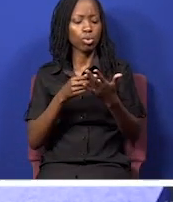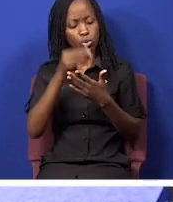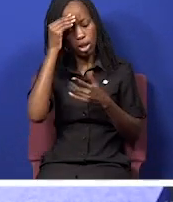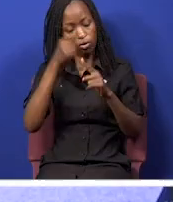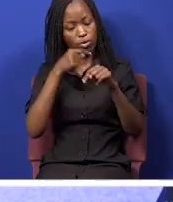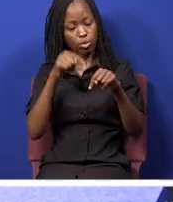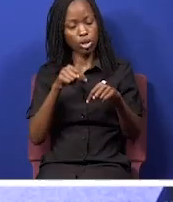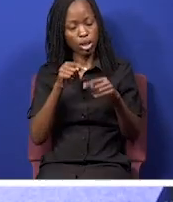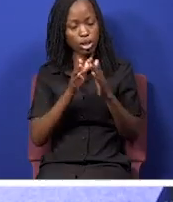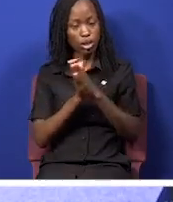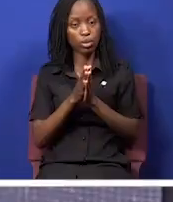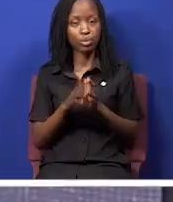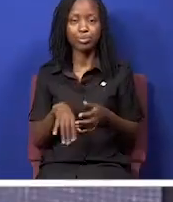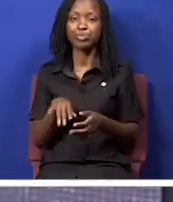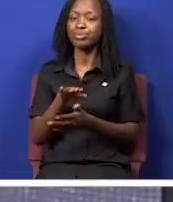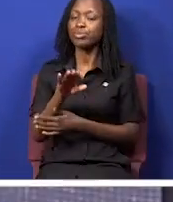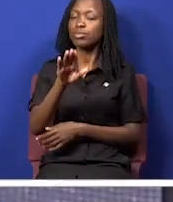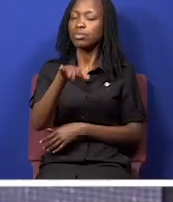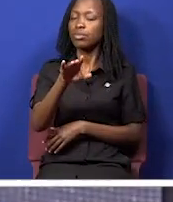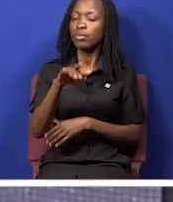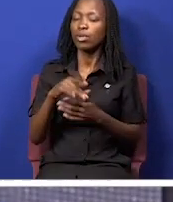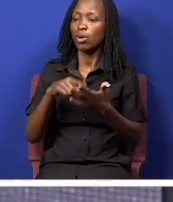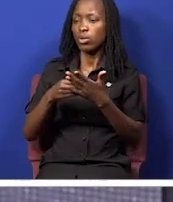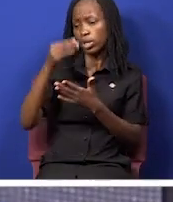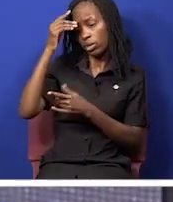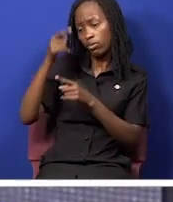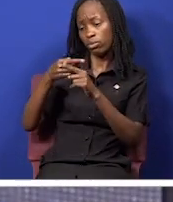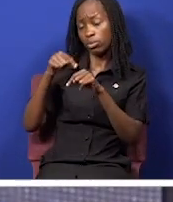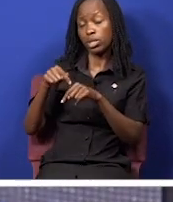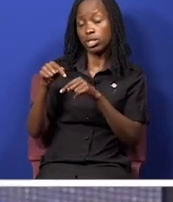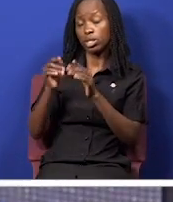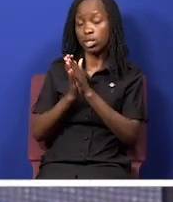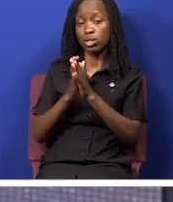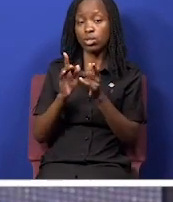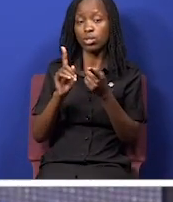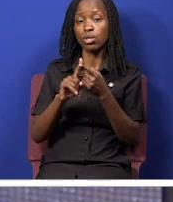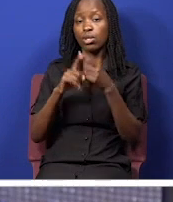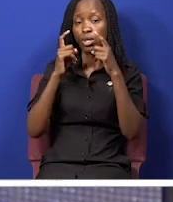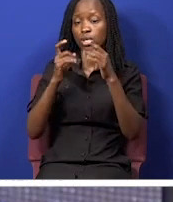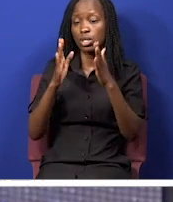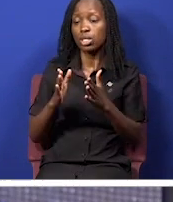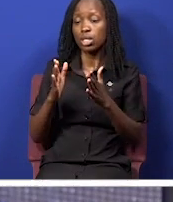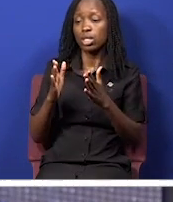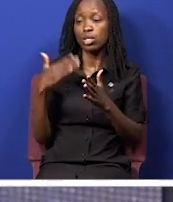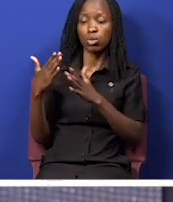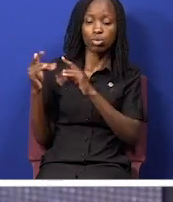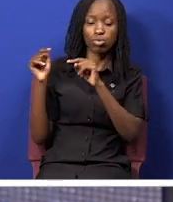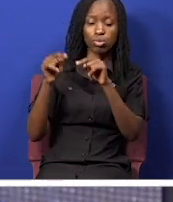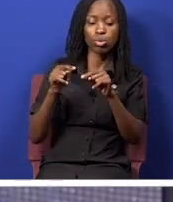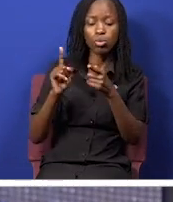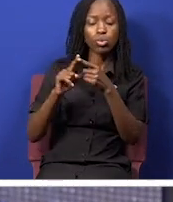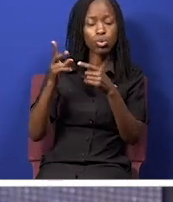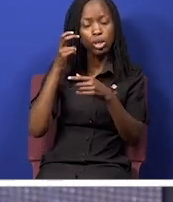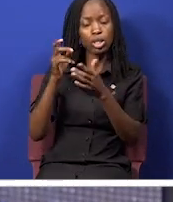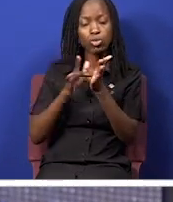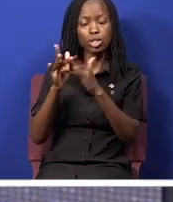passage we've read today? Guys, highlights of these stories are 1. Sinners often came to listen to Jesus'